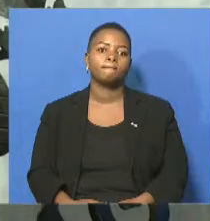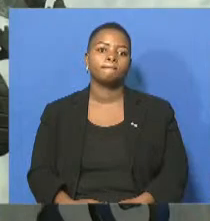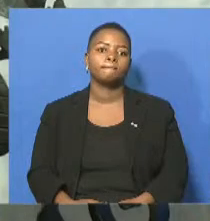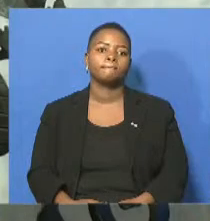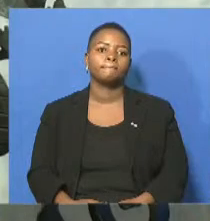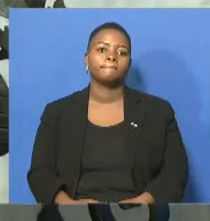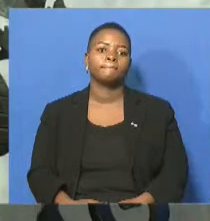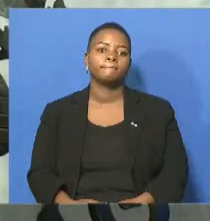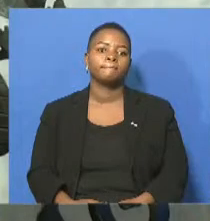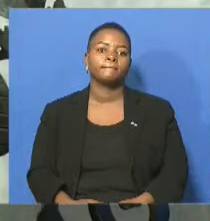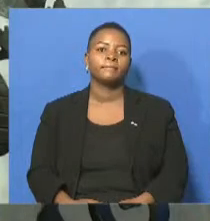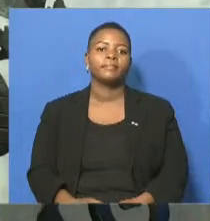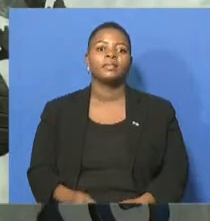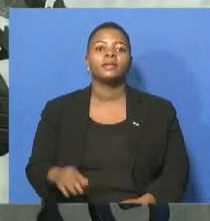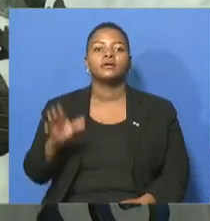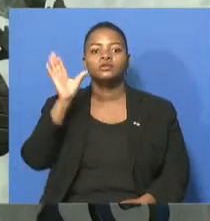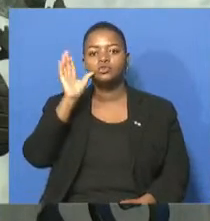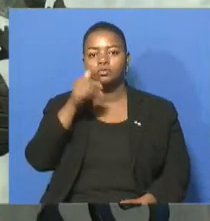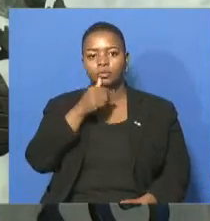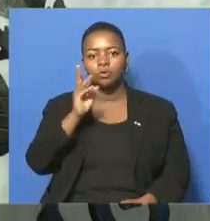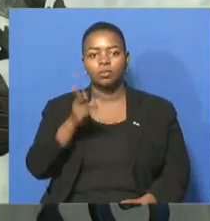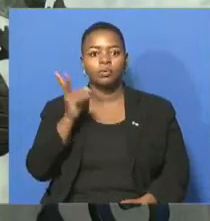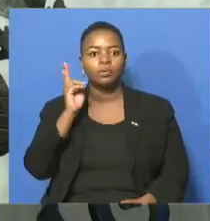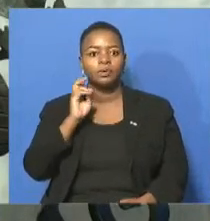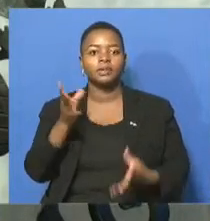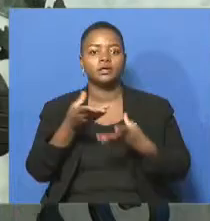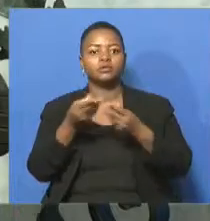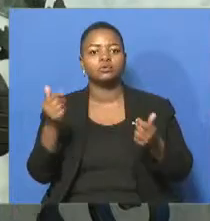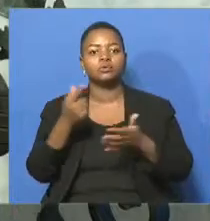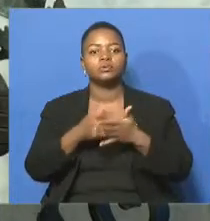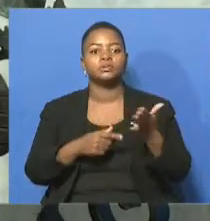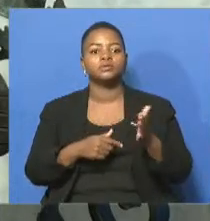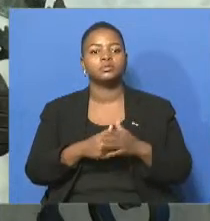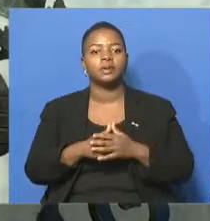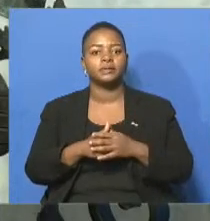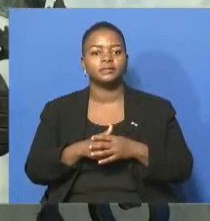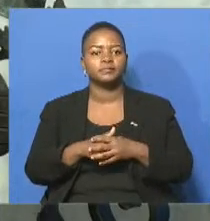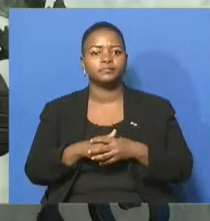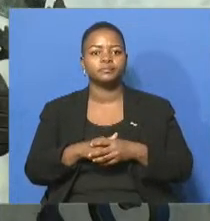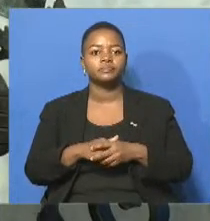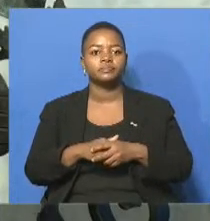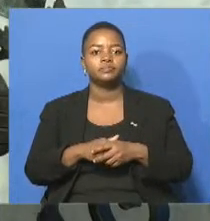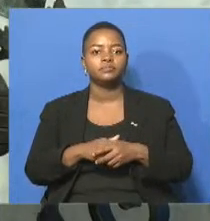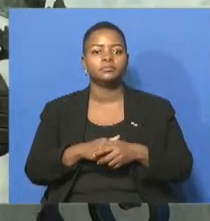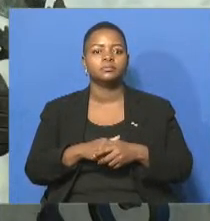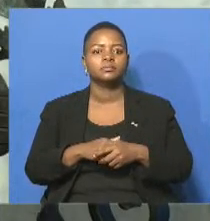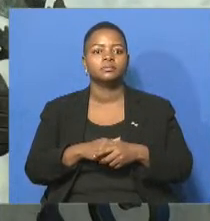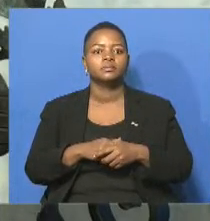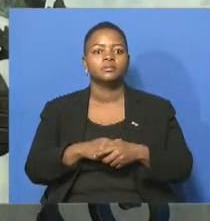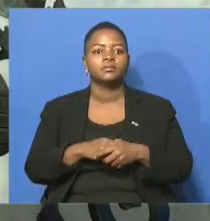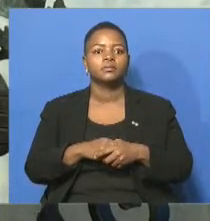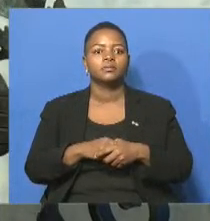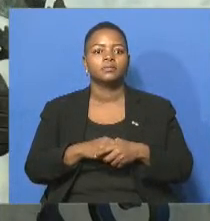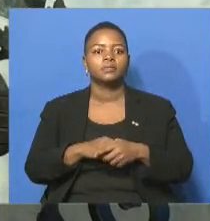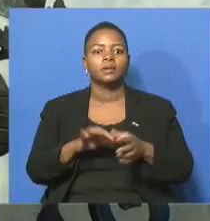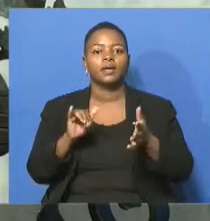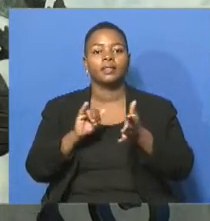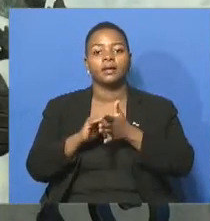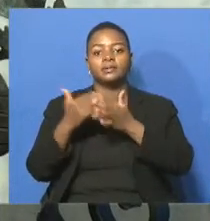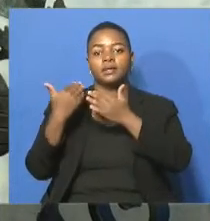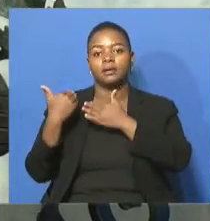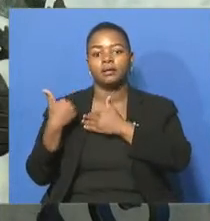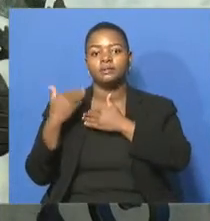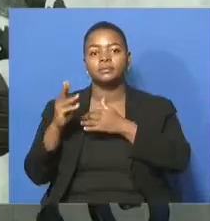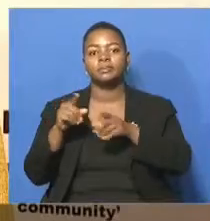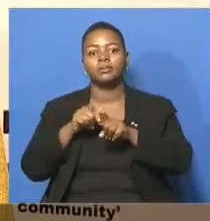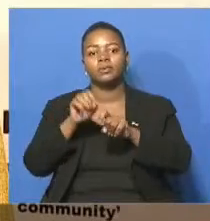mo lezila ka moso re ta bo re ntse re ta ruta gone gore di resolution e keng hela jalo e be re nna re le that accountability re tana re ntse re